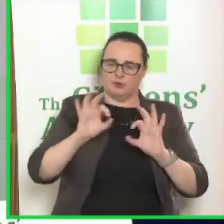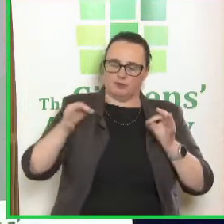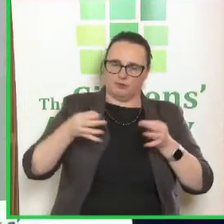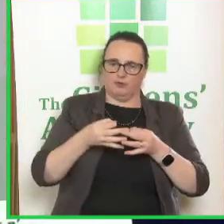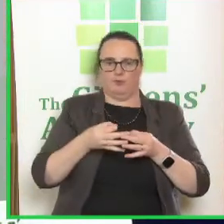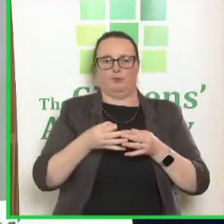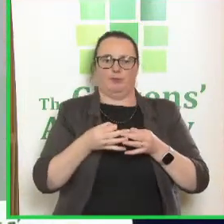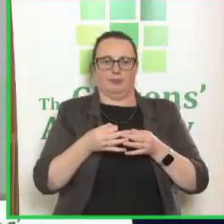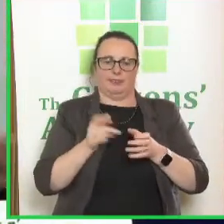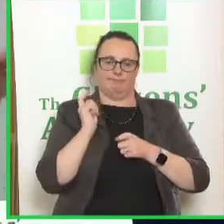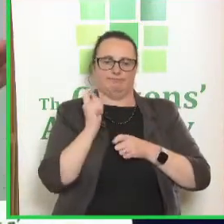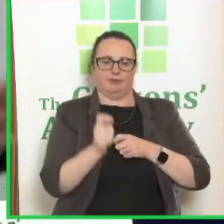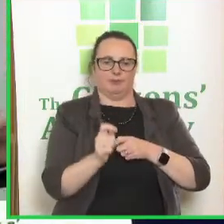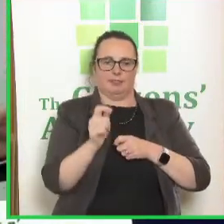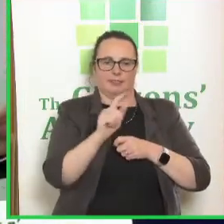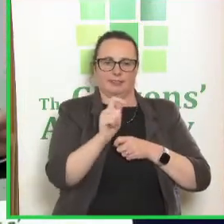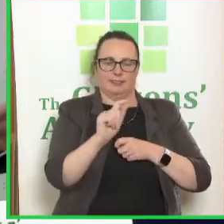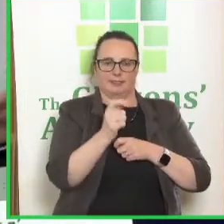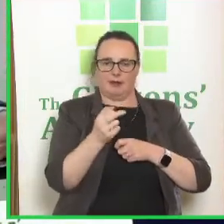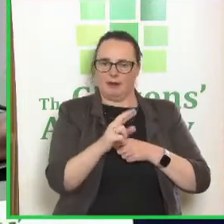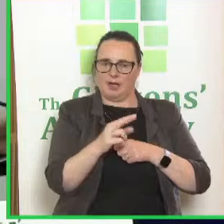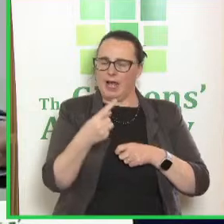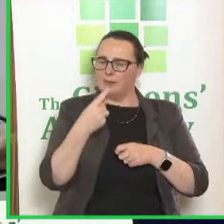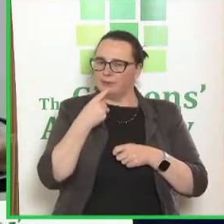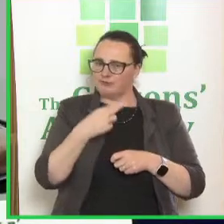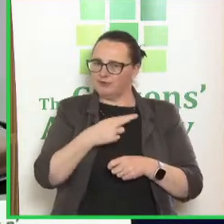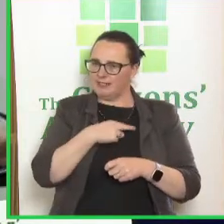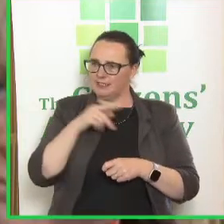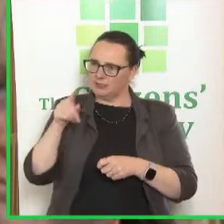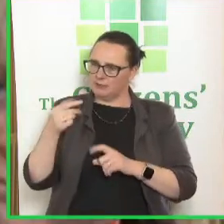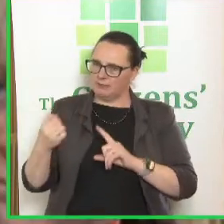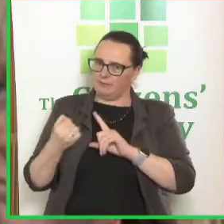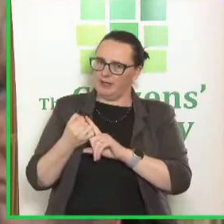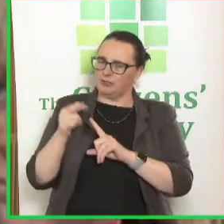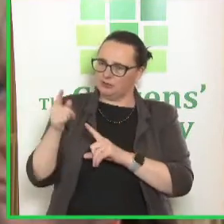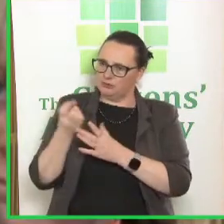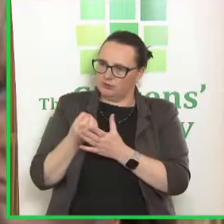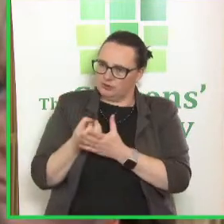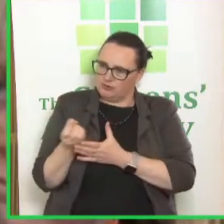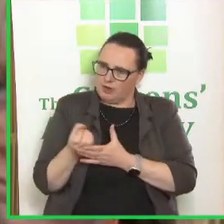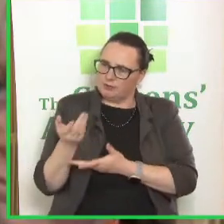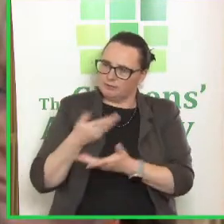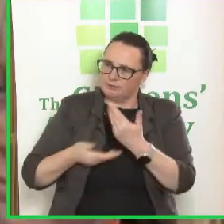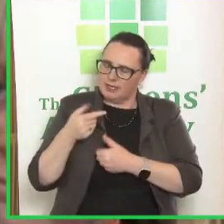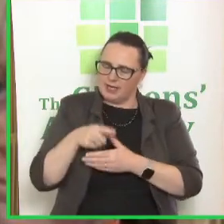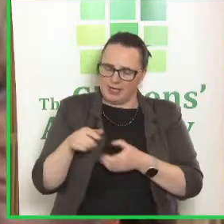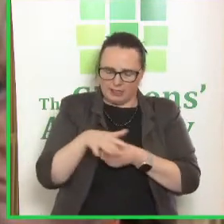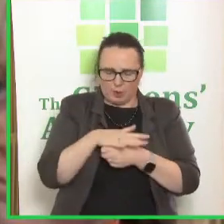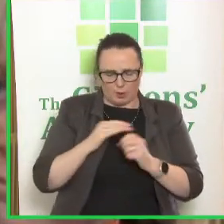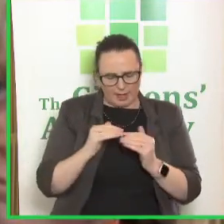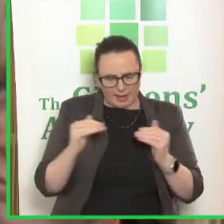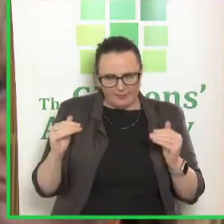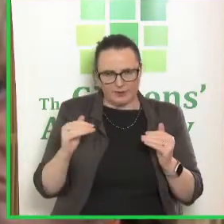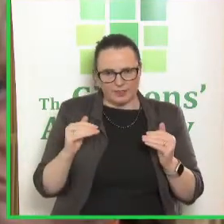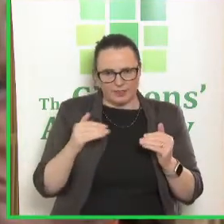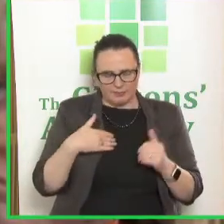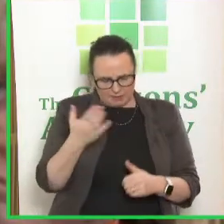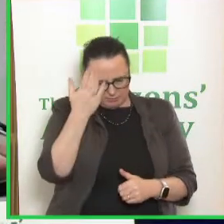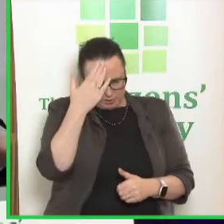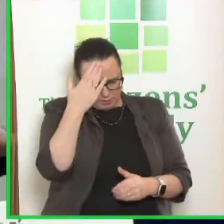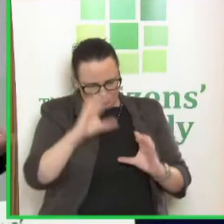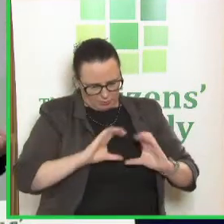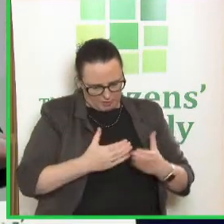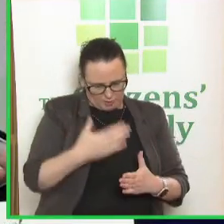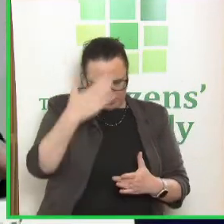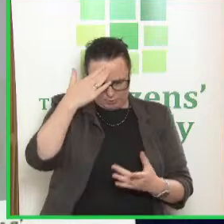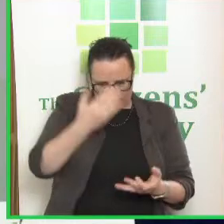SAR or whatever. But we were really struck by the impacts, as you described, at a local level, where it really makes a difference. People know their communities, they know their